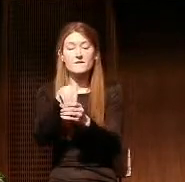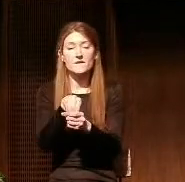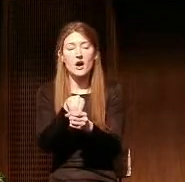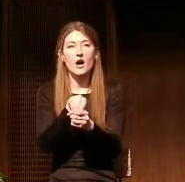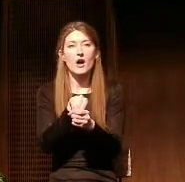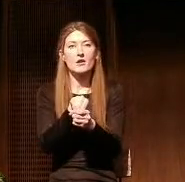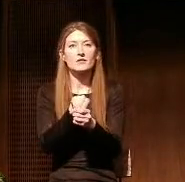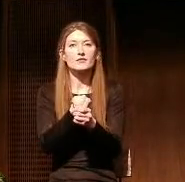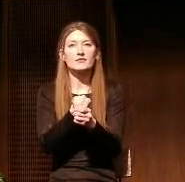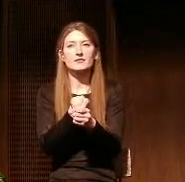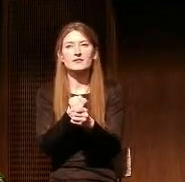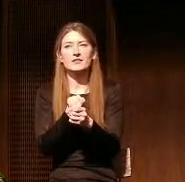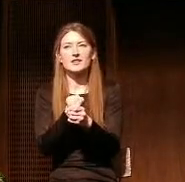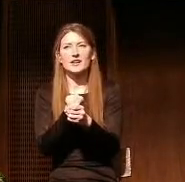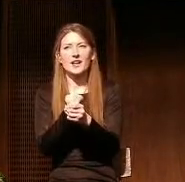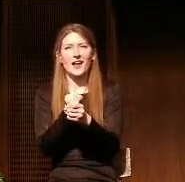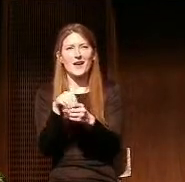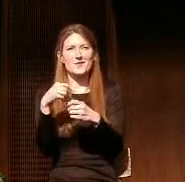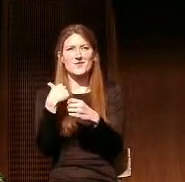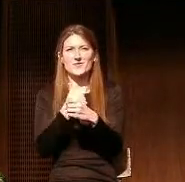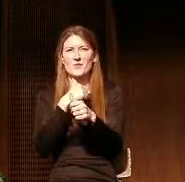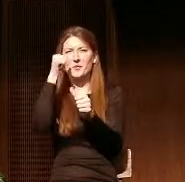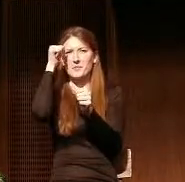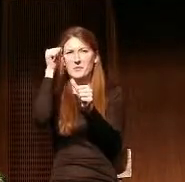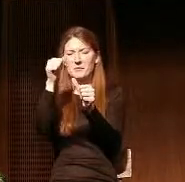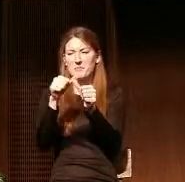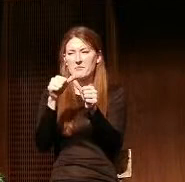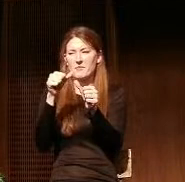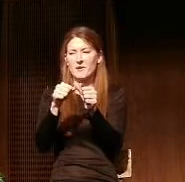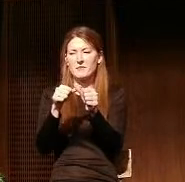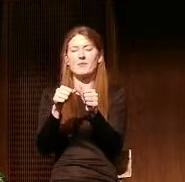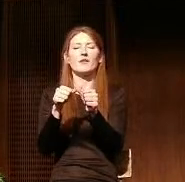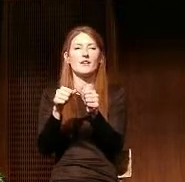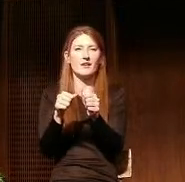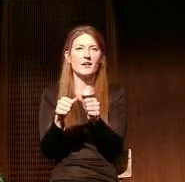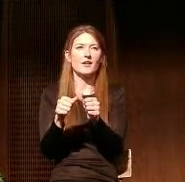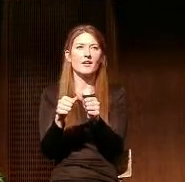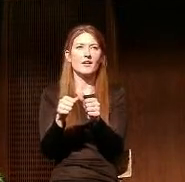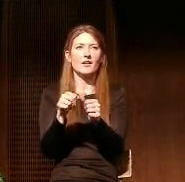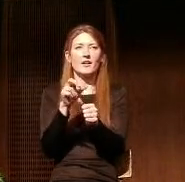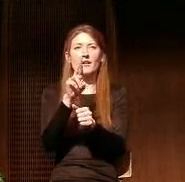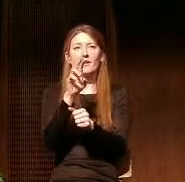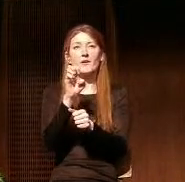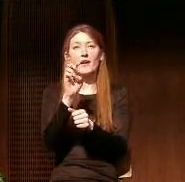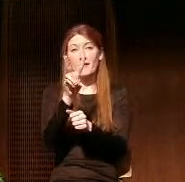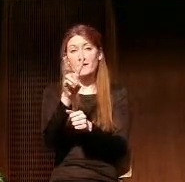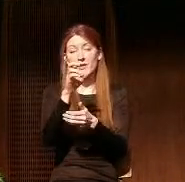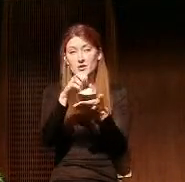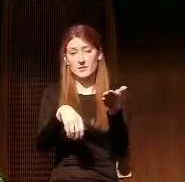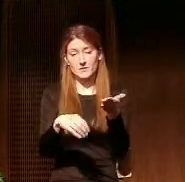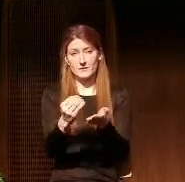and sticks in all of our memories. Now, in Revelation 14,